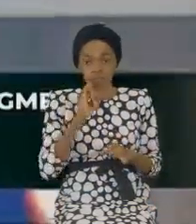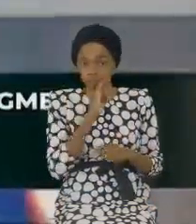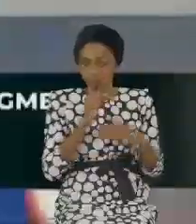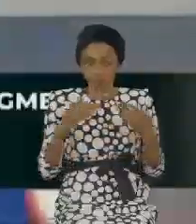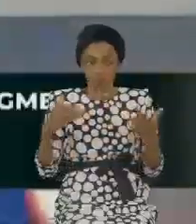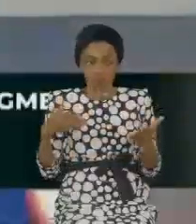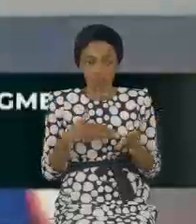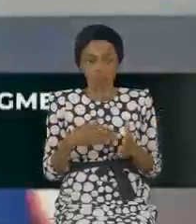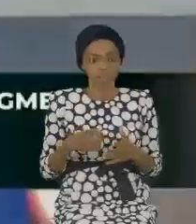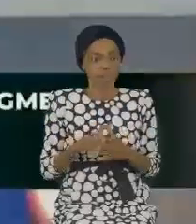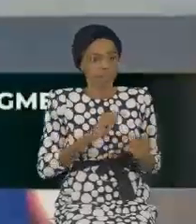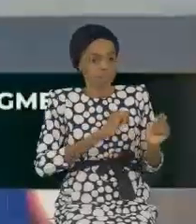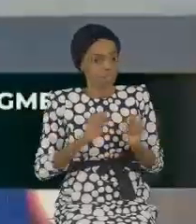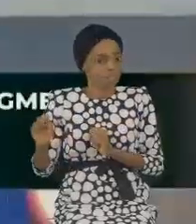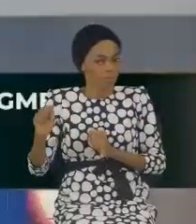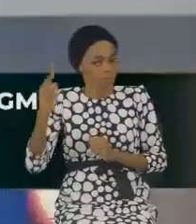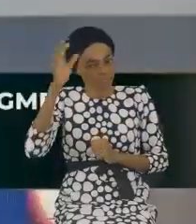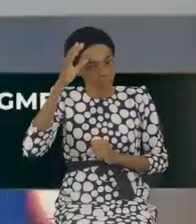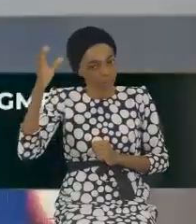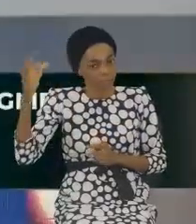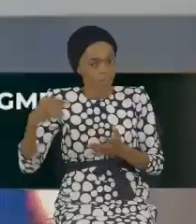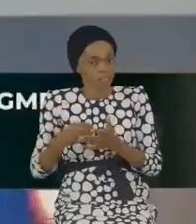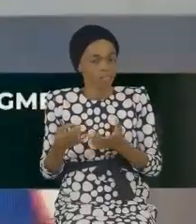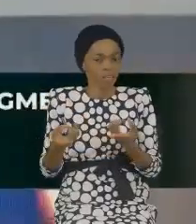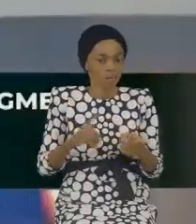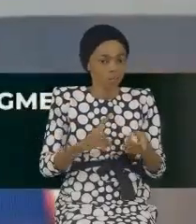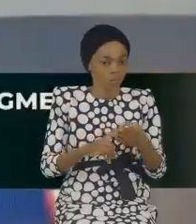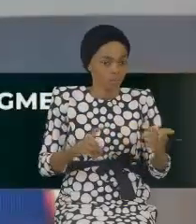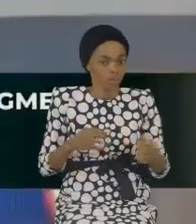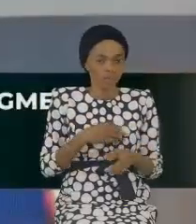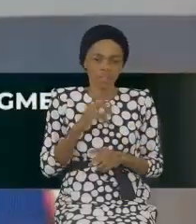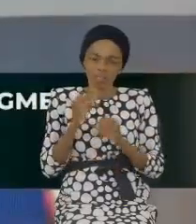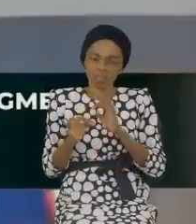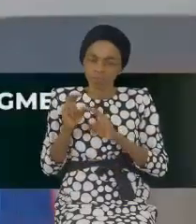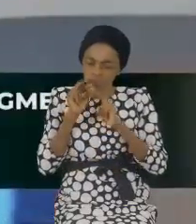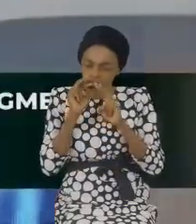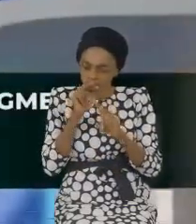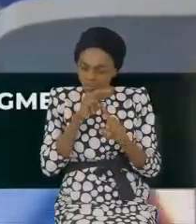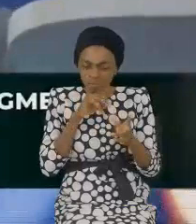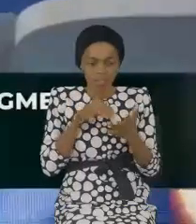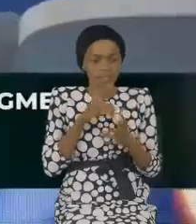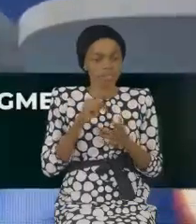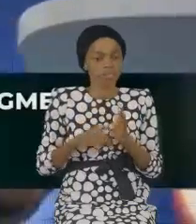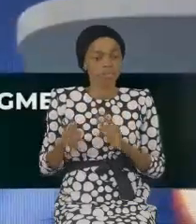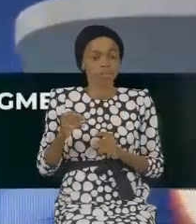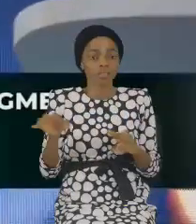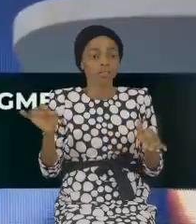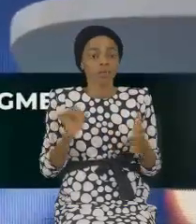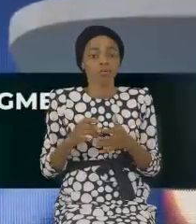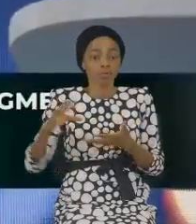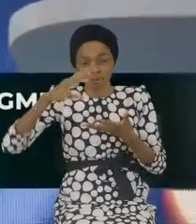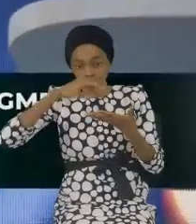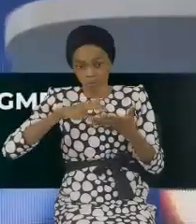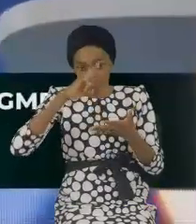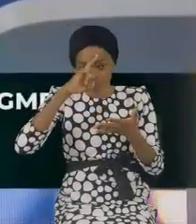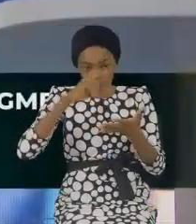transferable concept. It happened to them. And we look at that, we look at their pitfalls, so that the same thing will not happen to us.